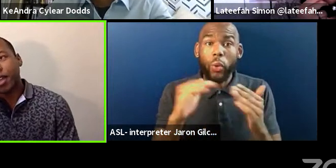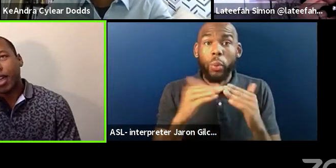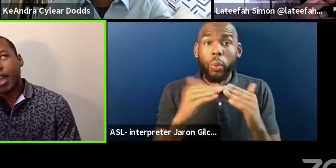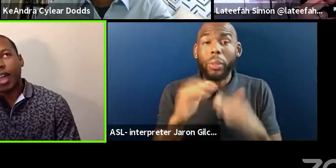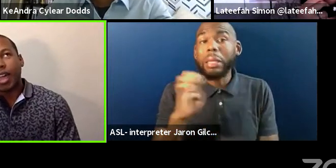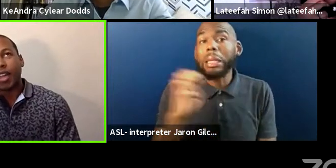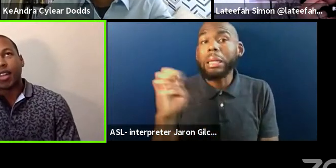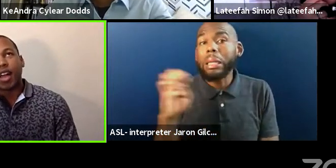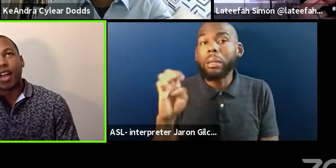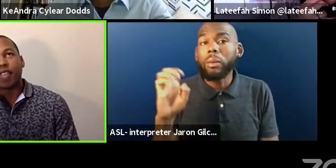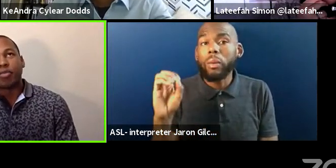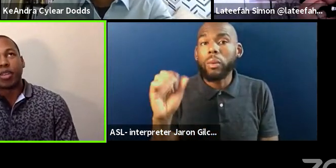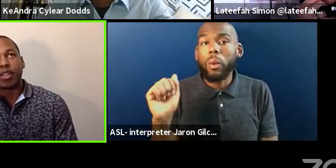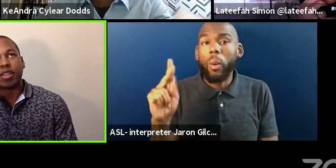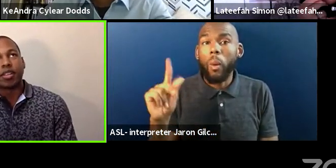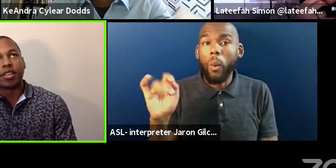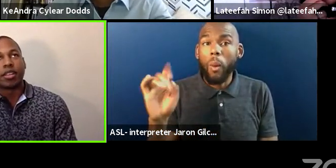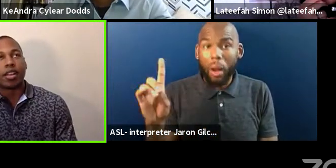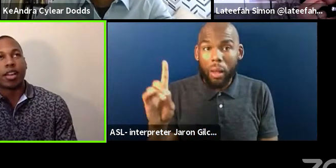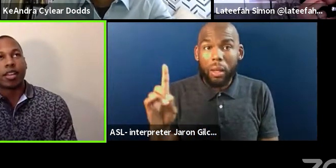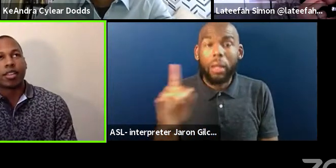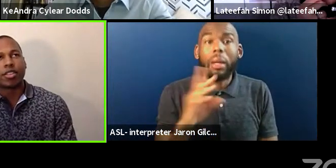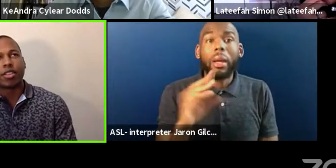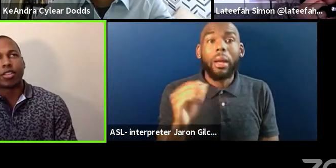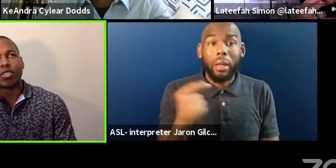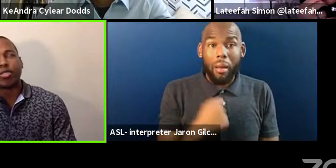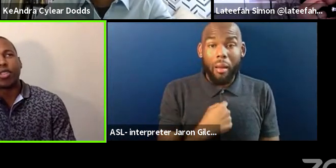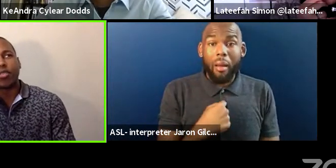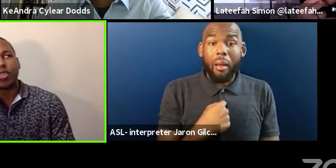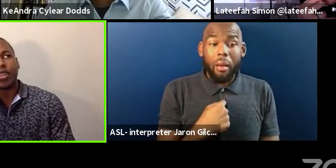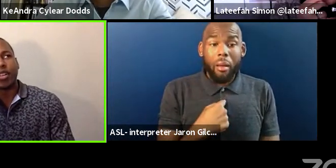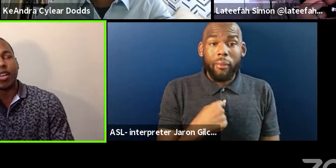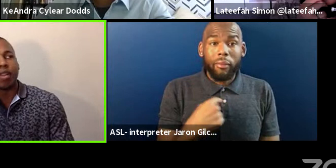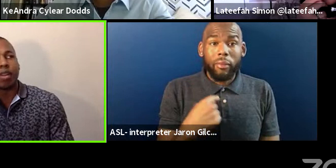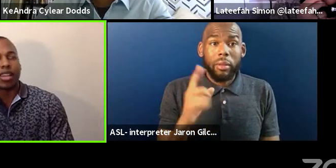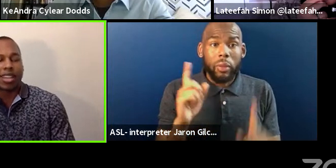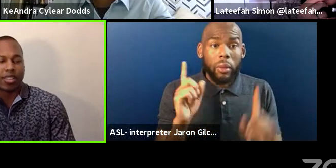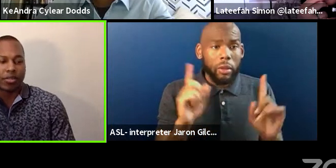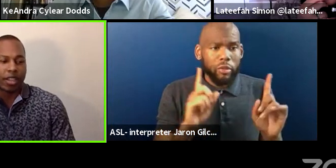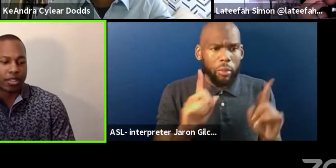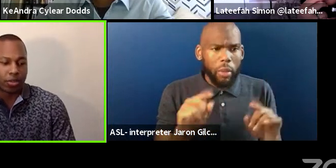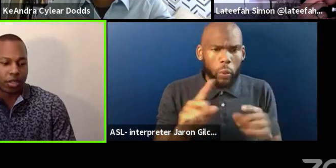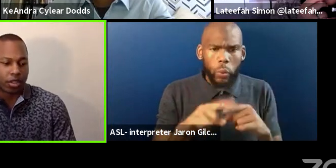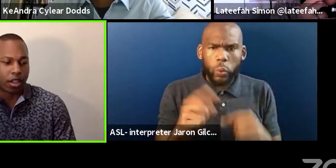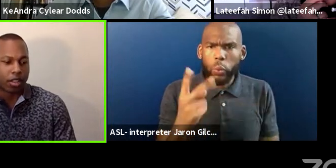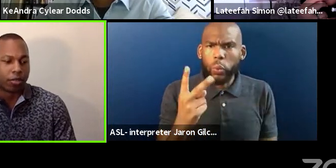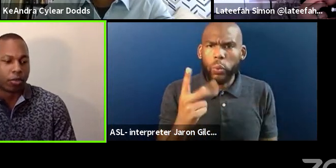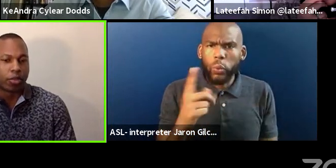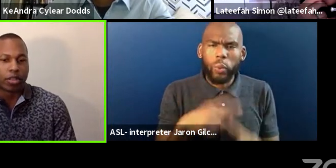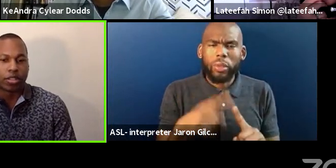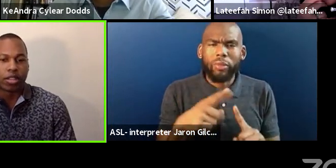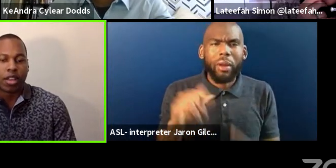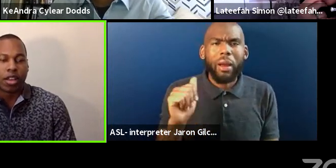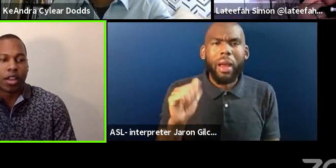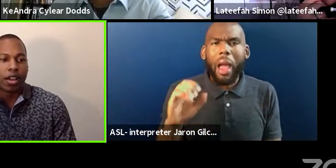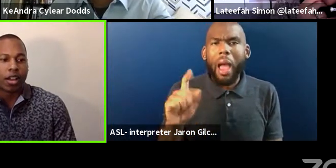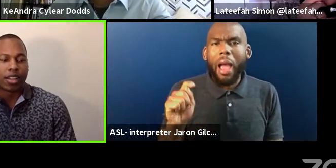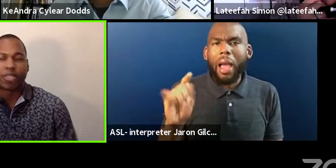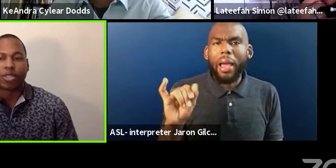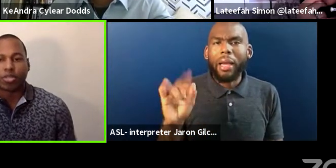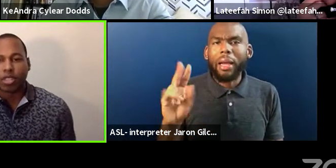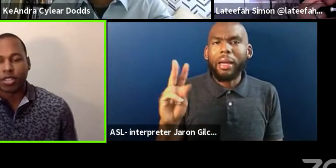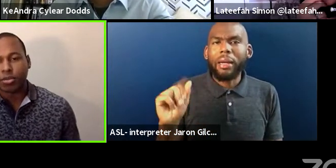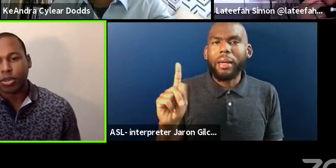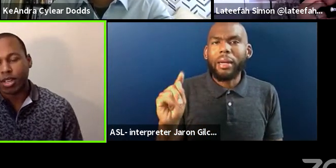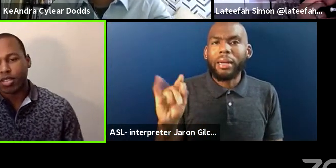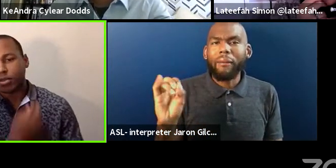Oakland. And I've been to 2 different, I guess, activations, we could call them. One was like